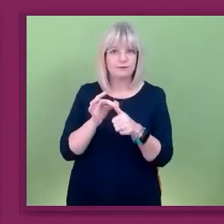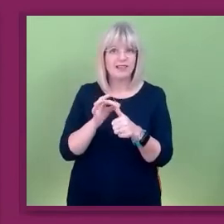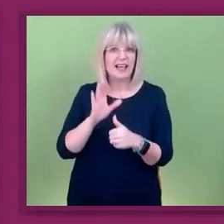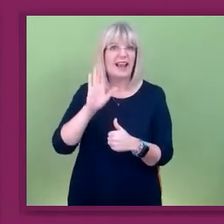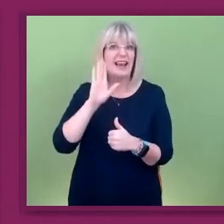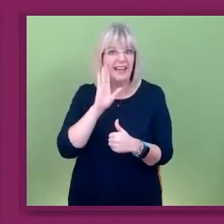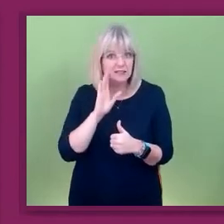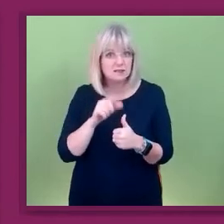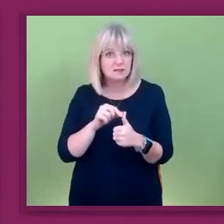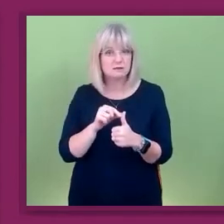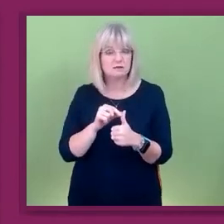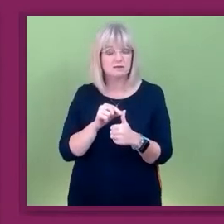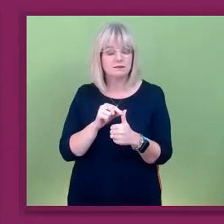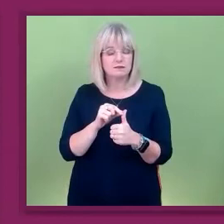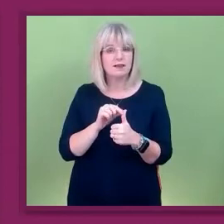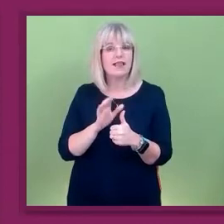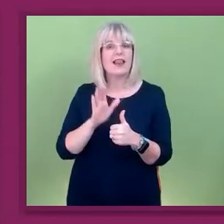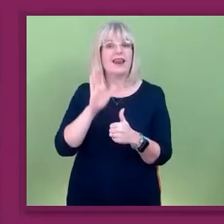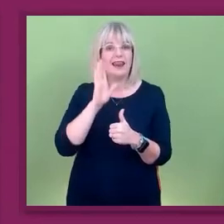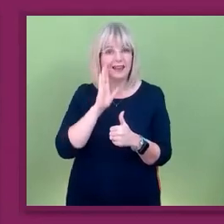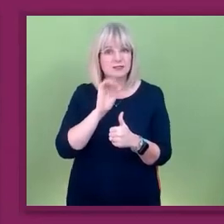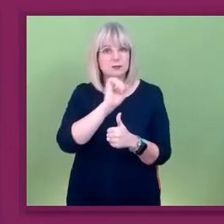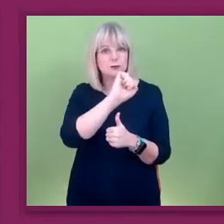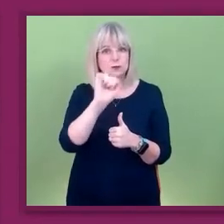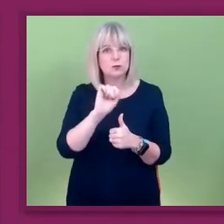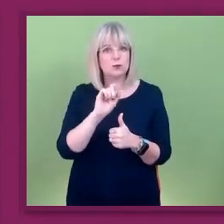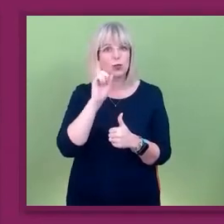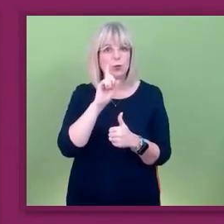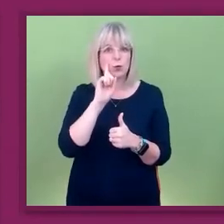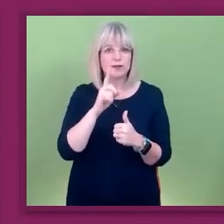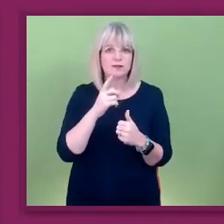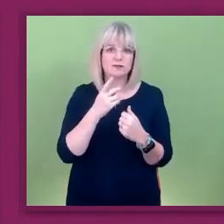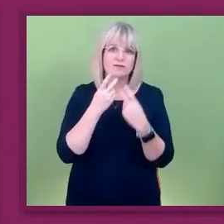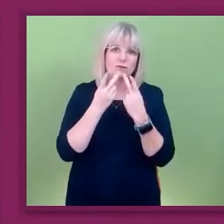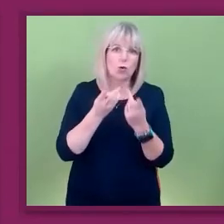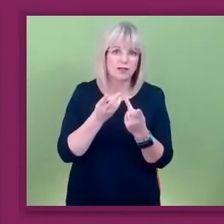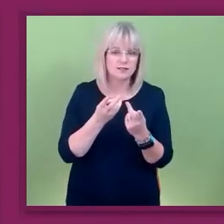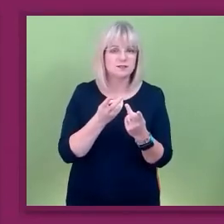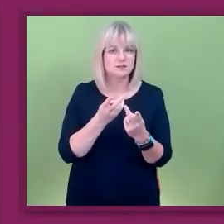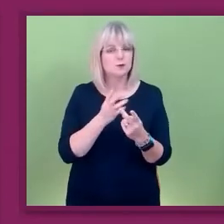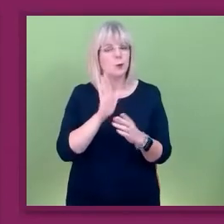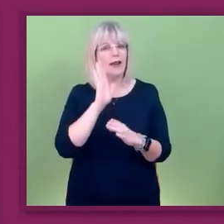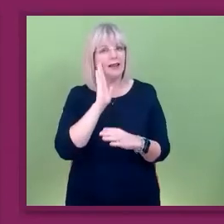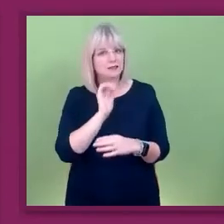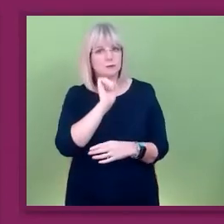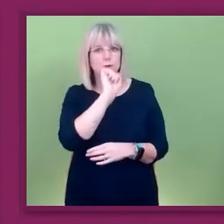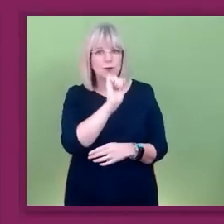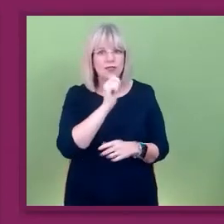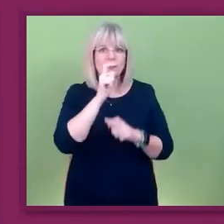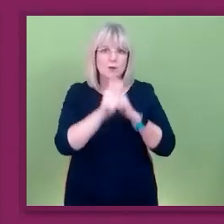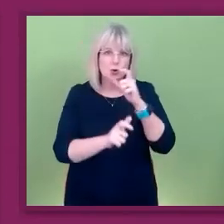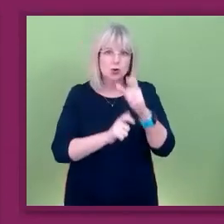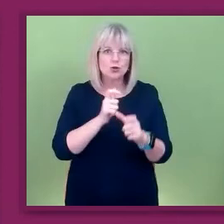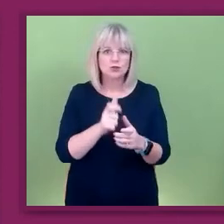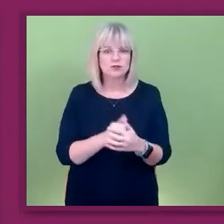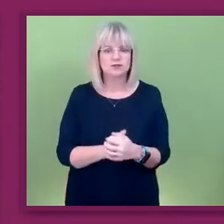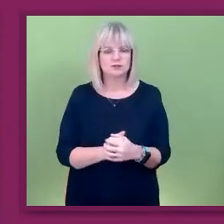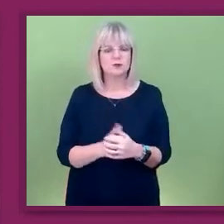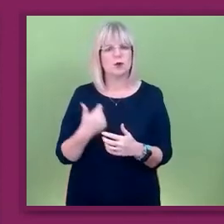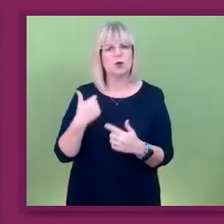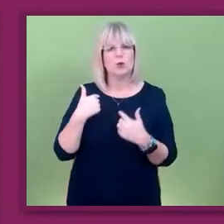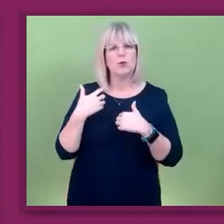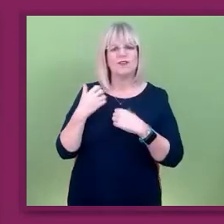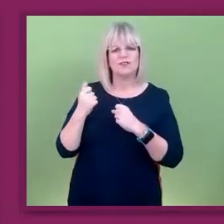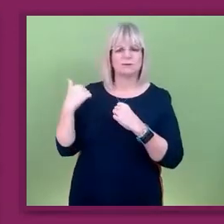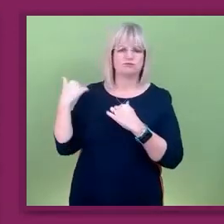voices, brown women's voices, and taking their words seriously. So often we've had a long history of our words not being